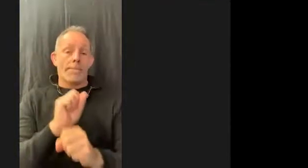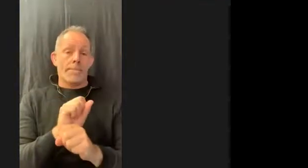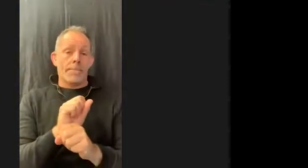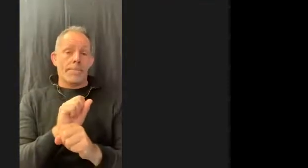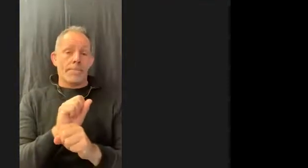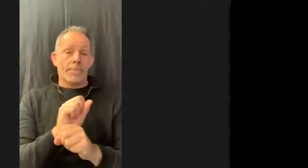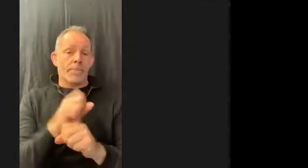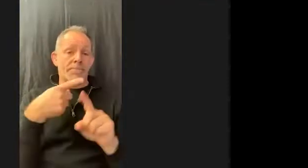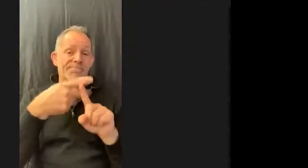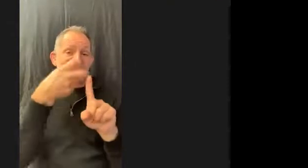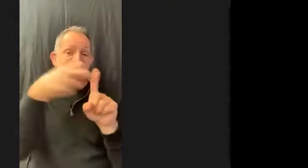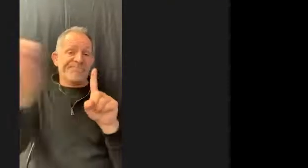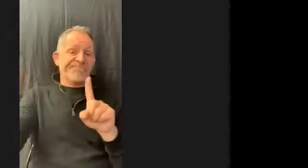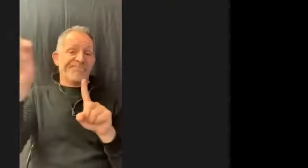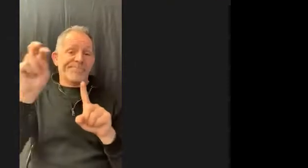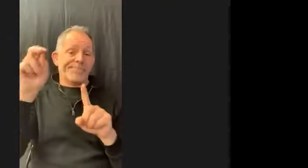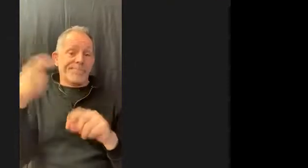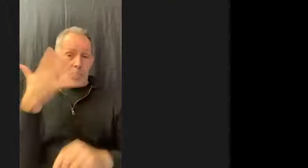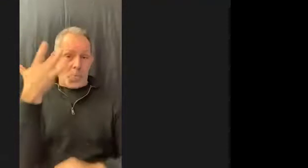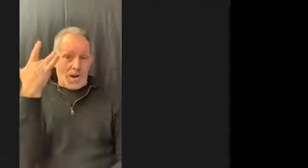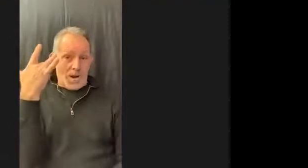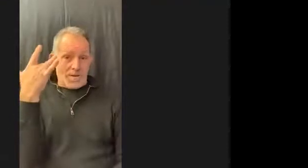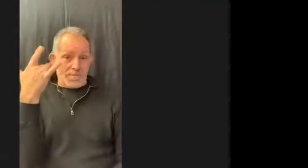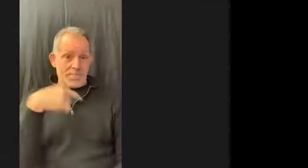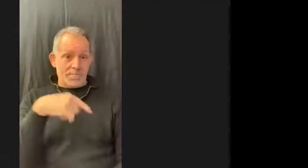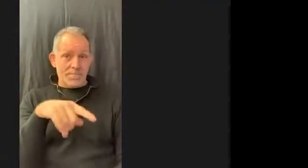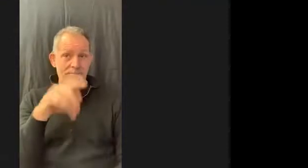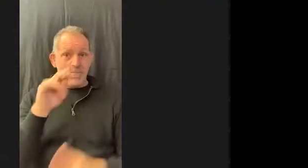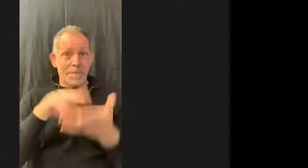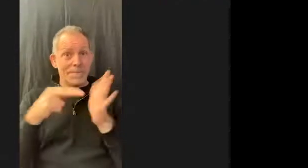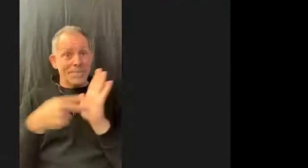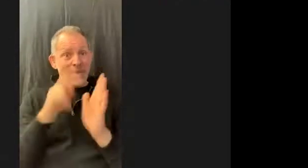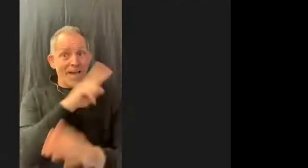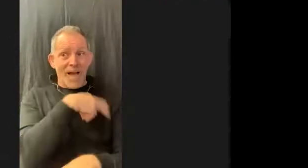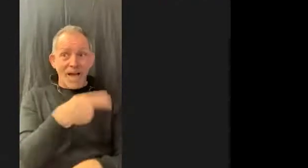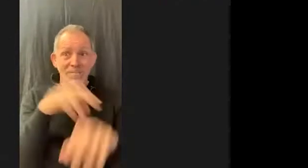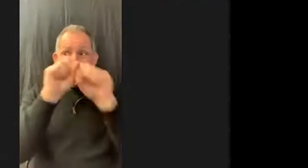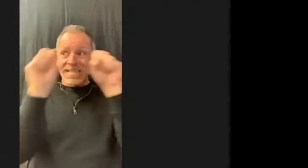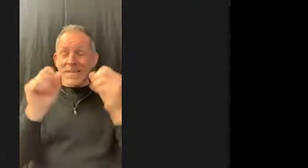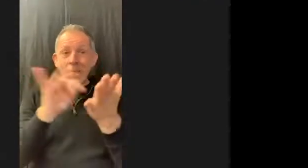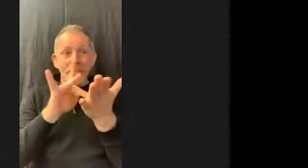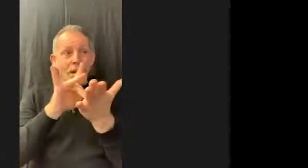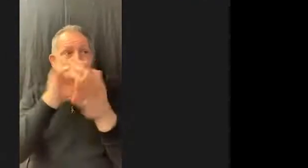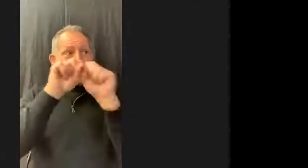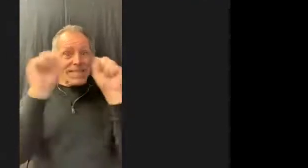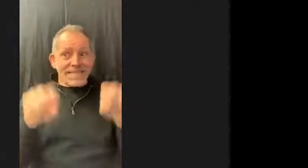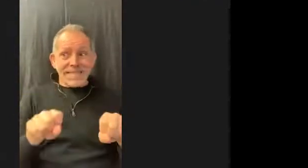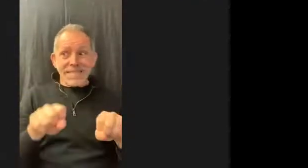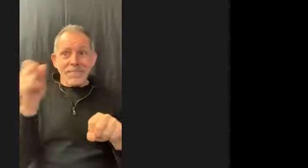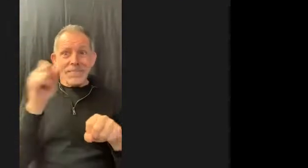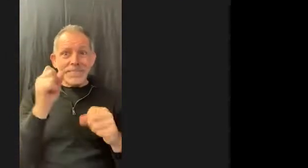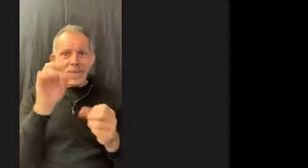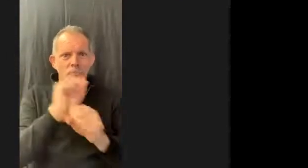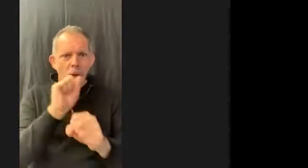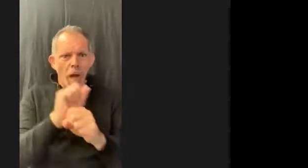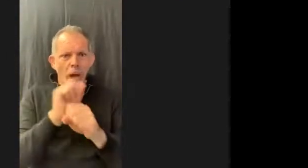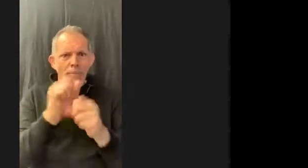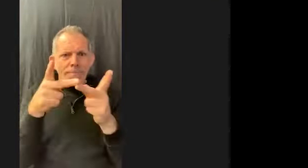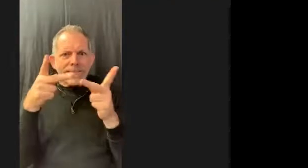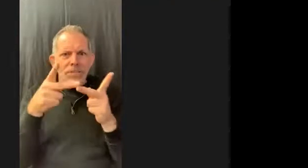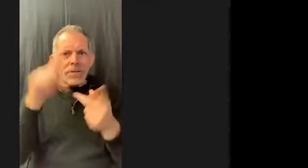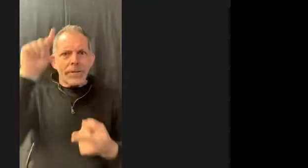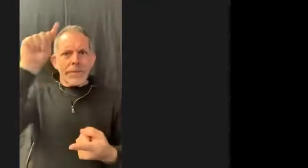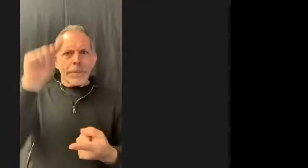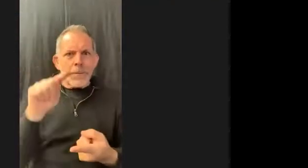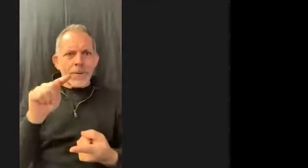staffing shortages. I think that's the chief risk, but I think it's also the right thing to do.